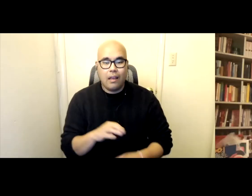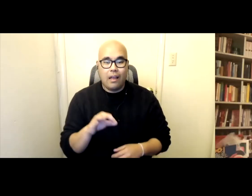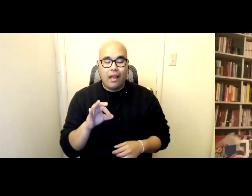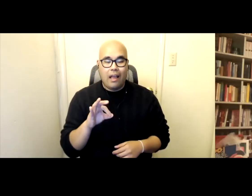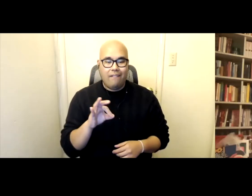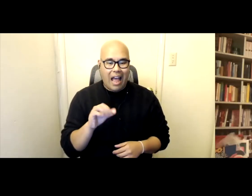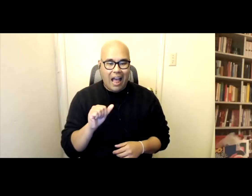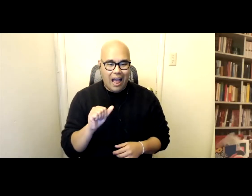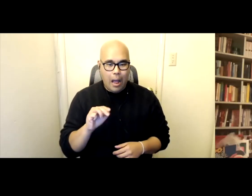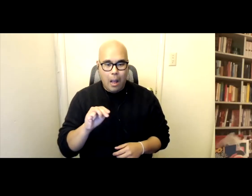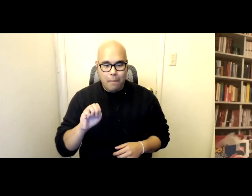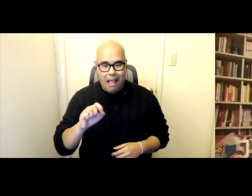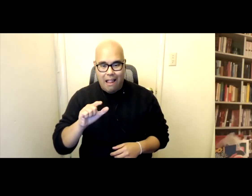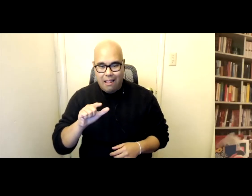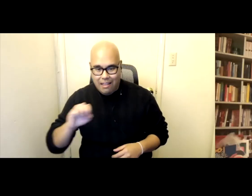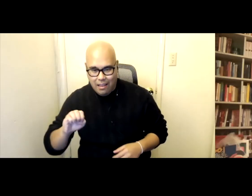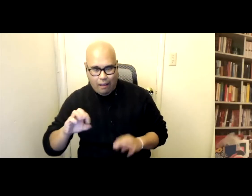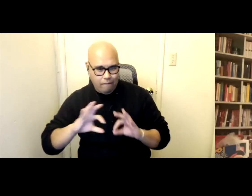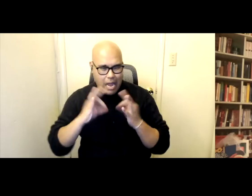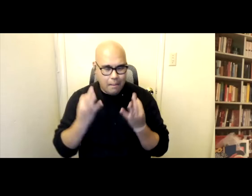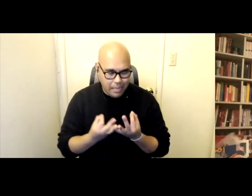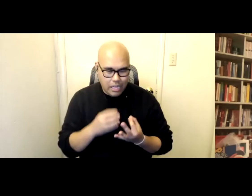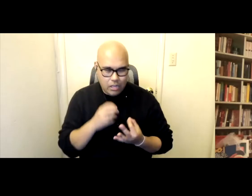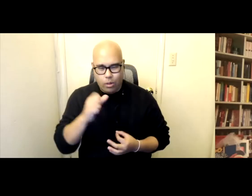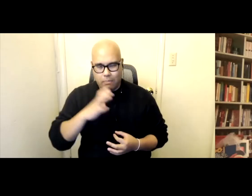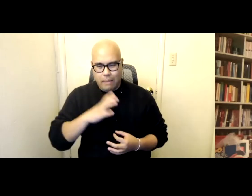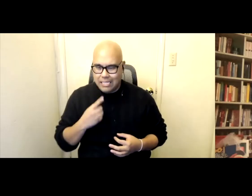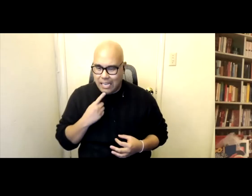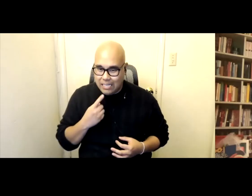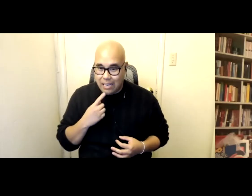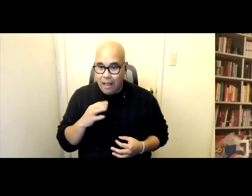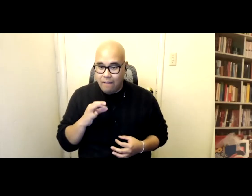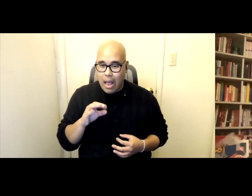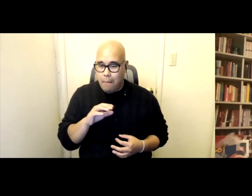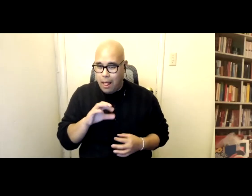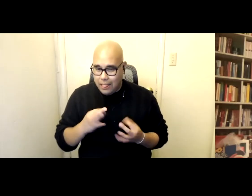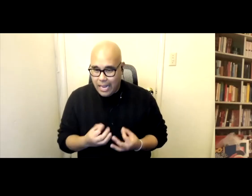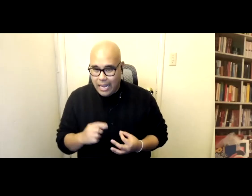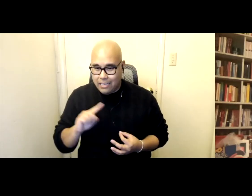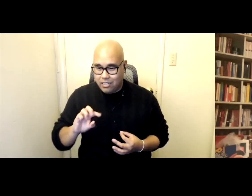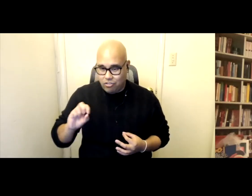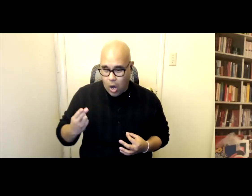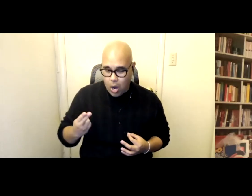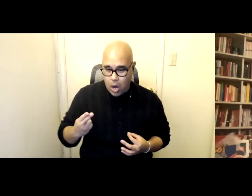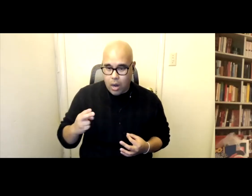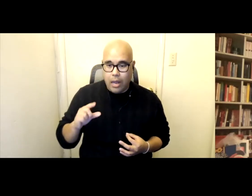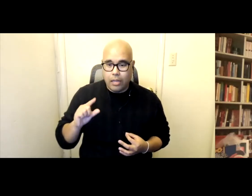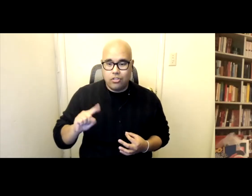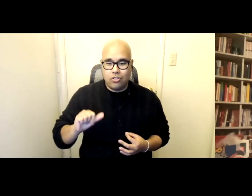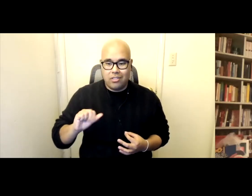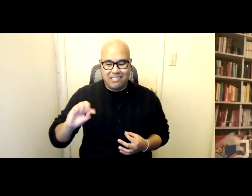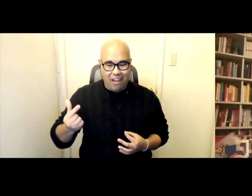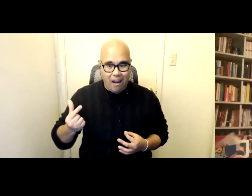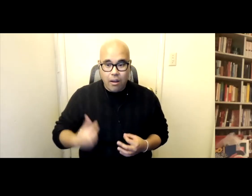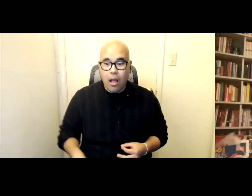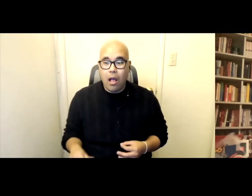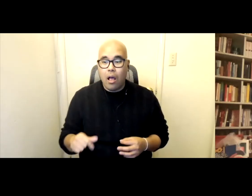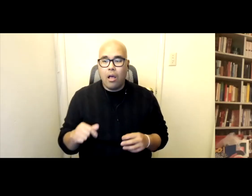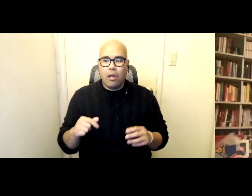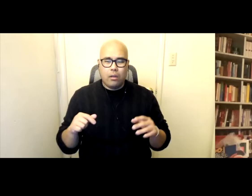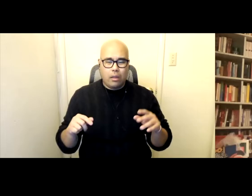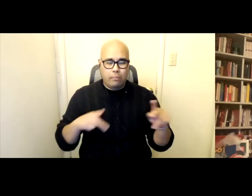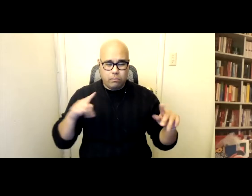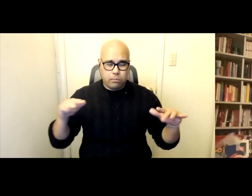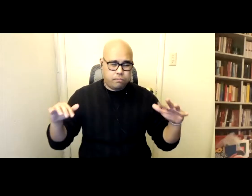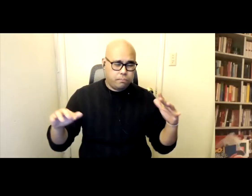Family, the old man says. Family, Zhang. The crowd has trampled through. He